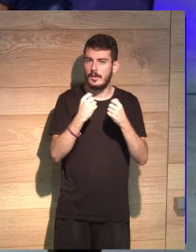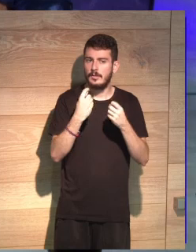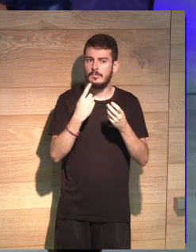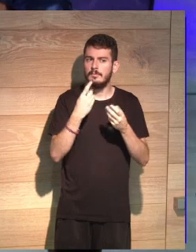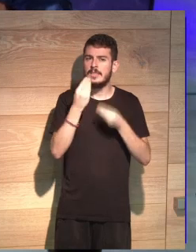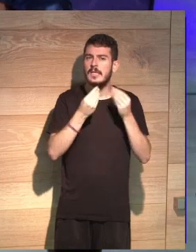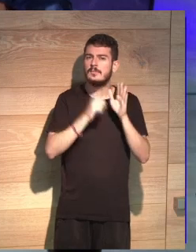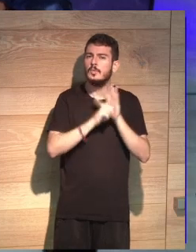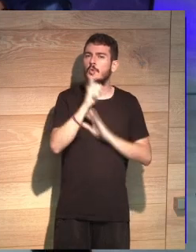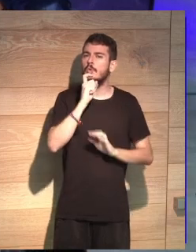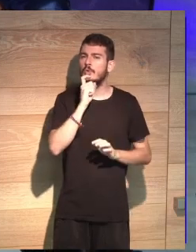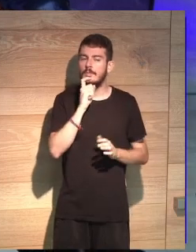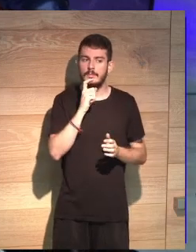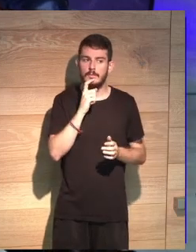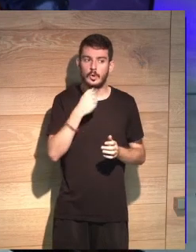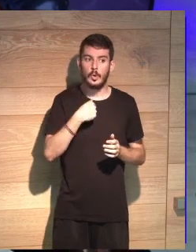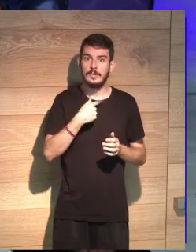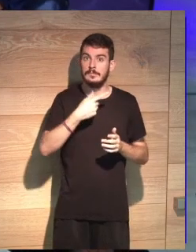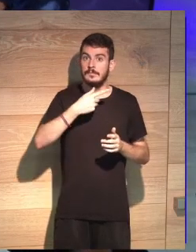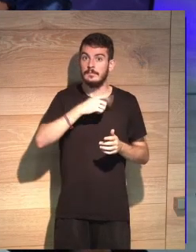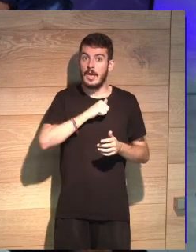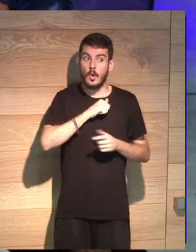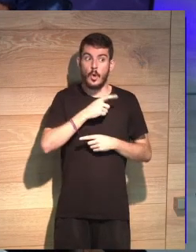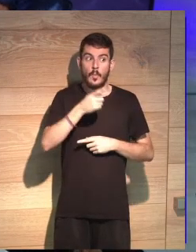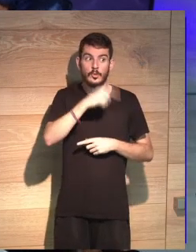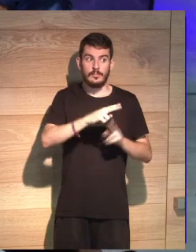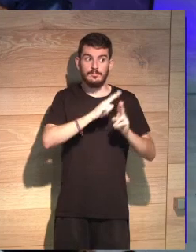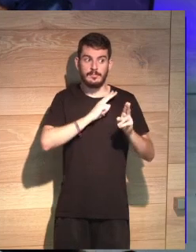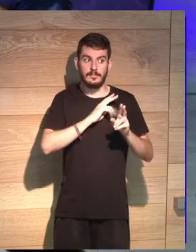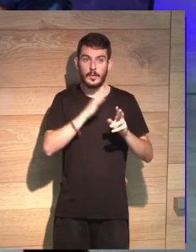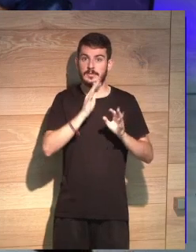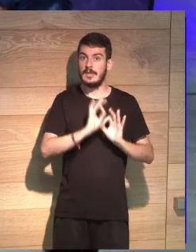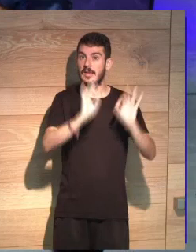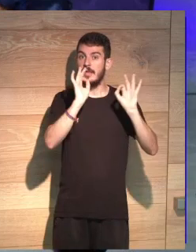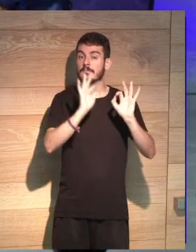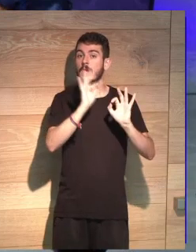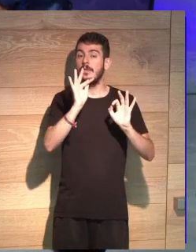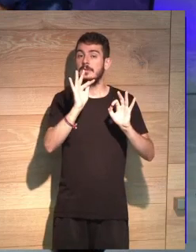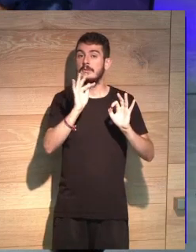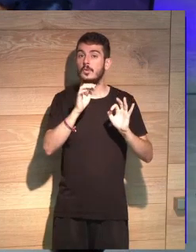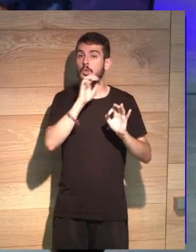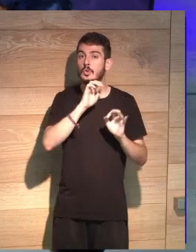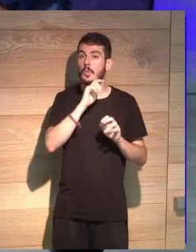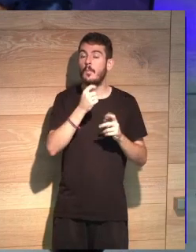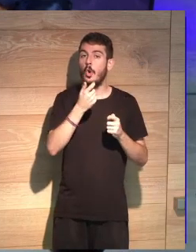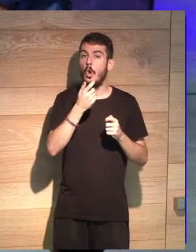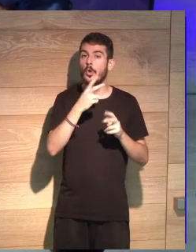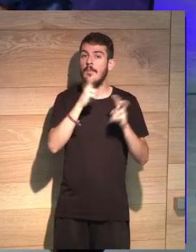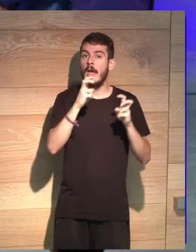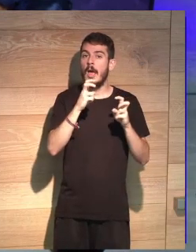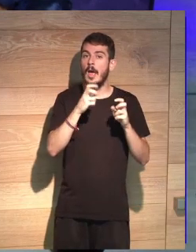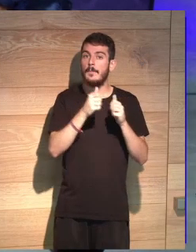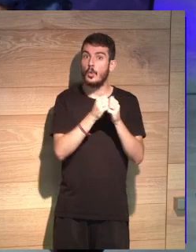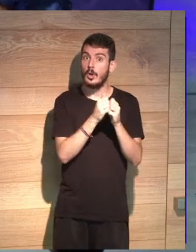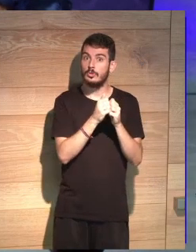of social media and the games? And I hope that you, as experts, can give me an answer.